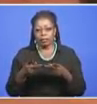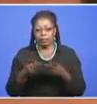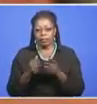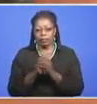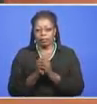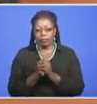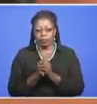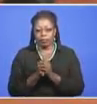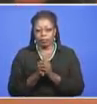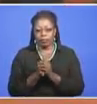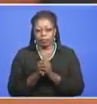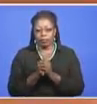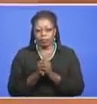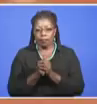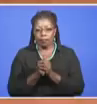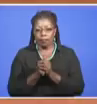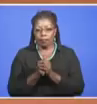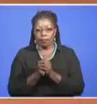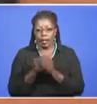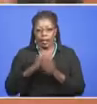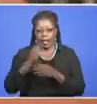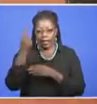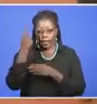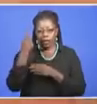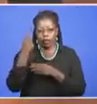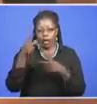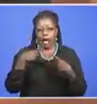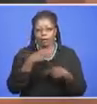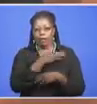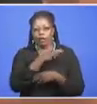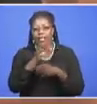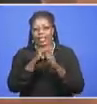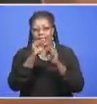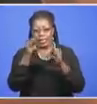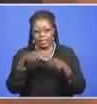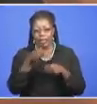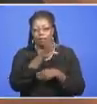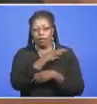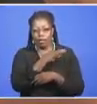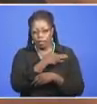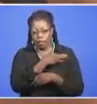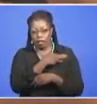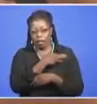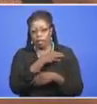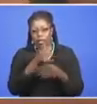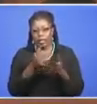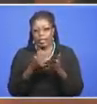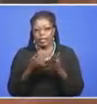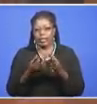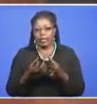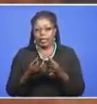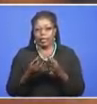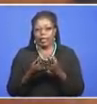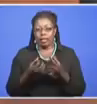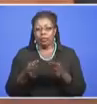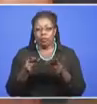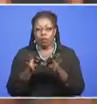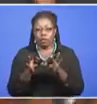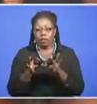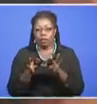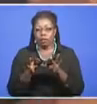First, we want to, I think, grow the volunteer system. Volunteer drive is very, very important. We find